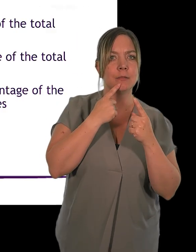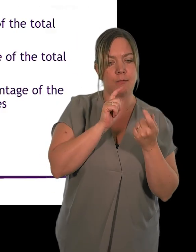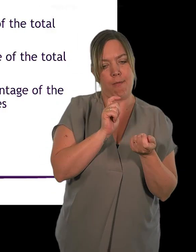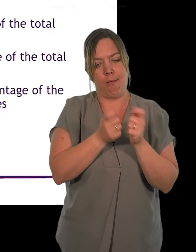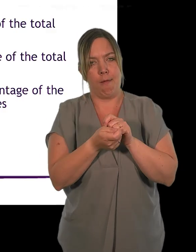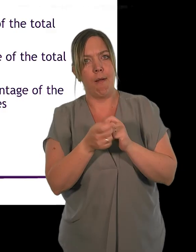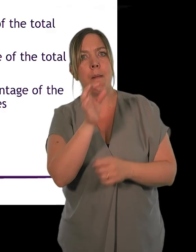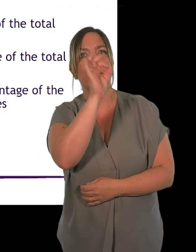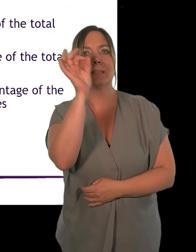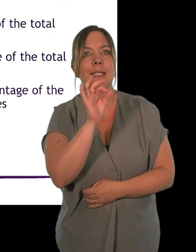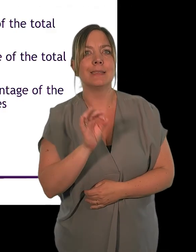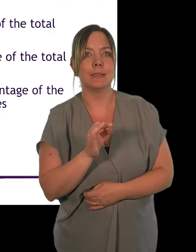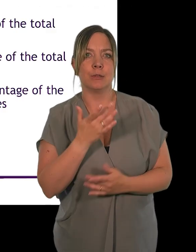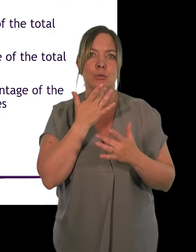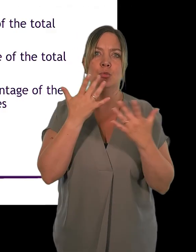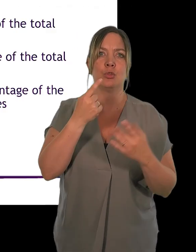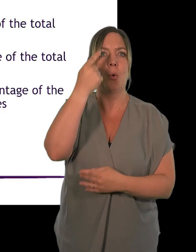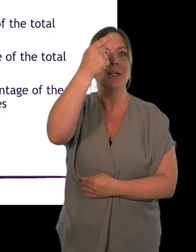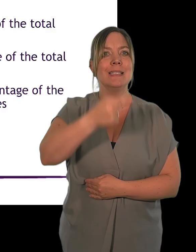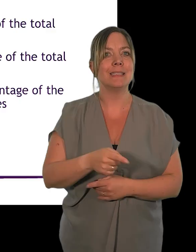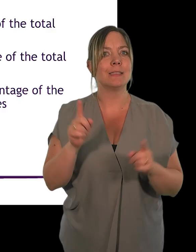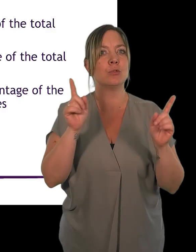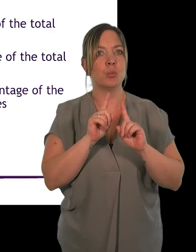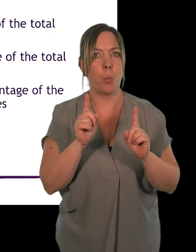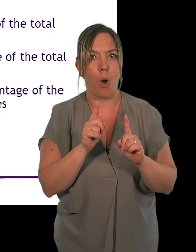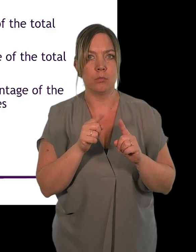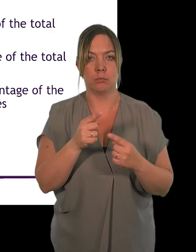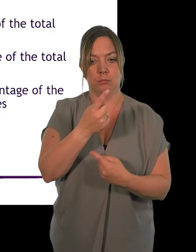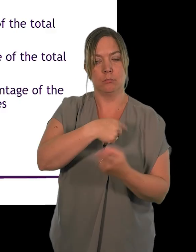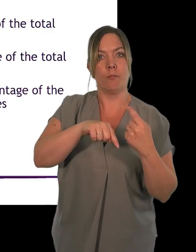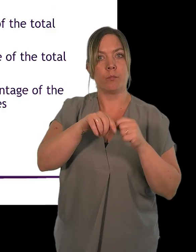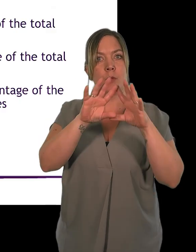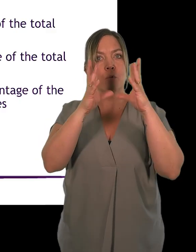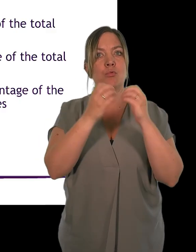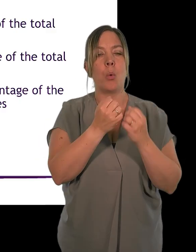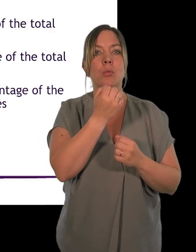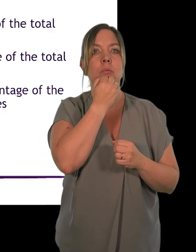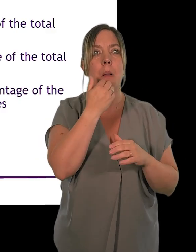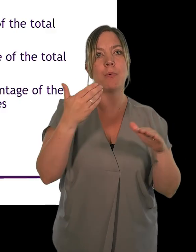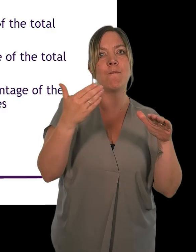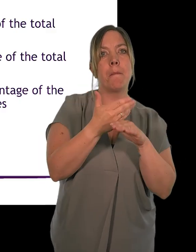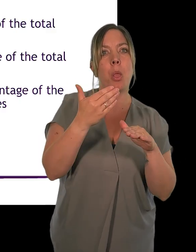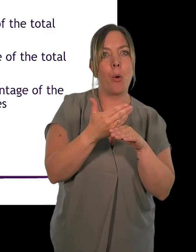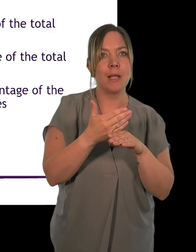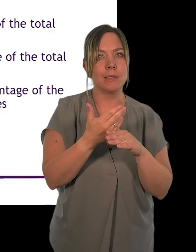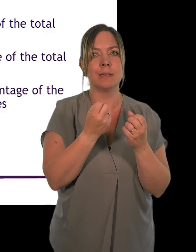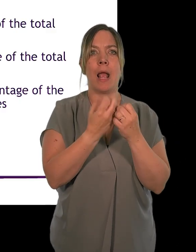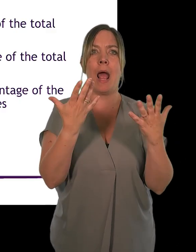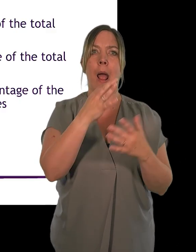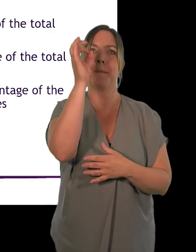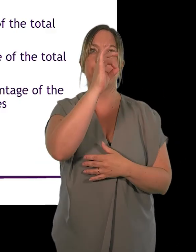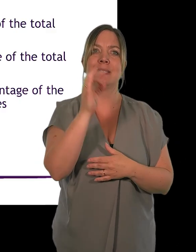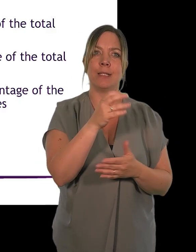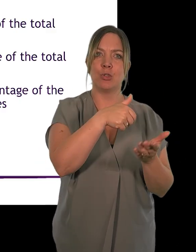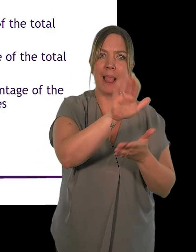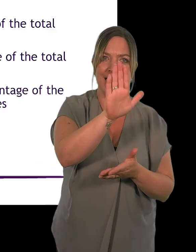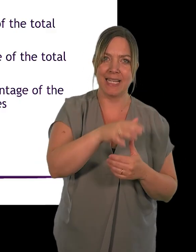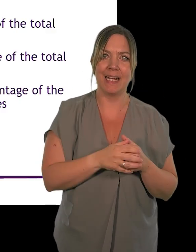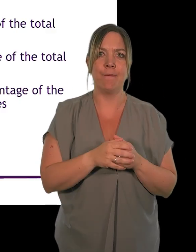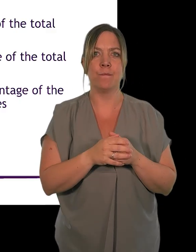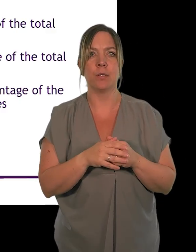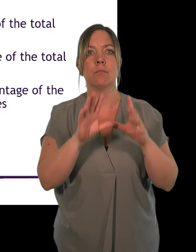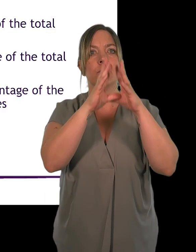leavers as a percentage of the total number of employees, vacancies as a percentage of the total